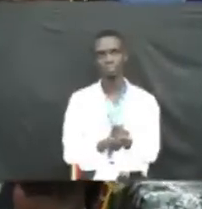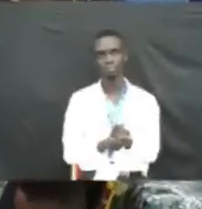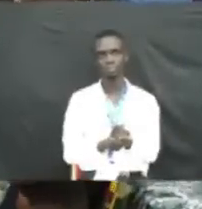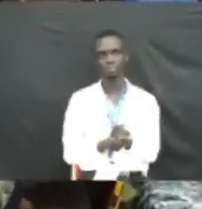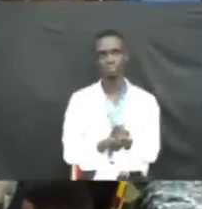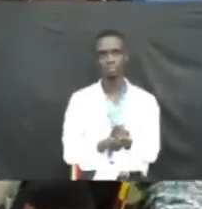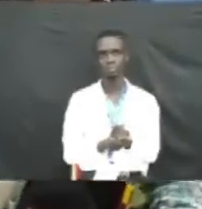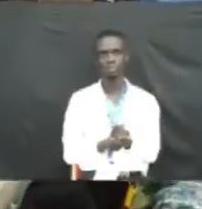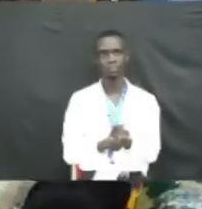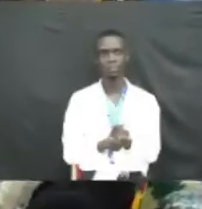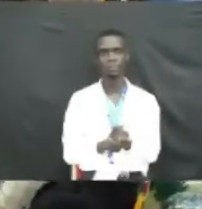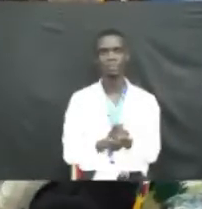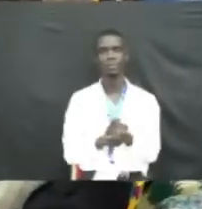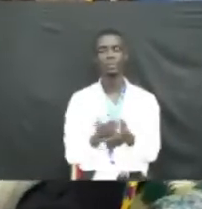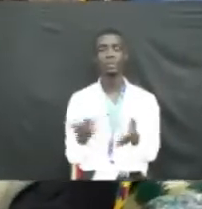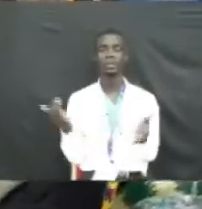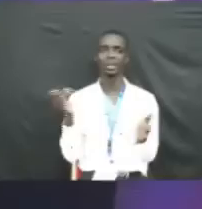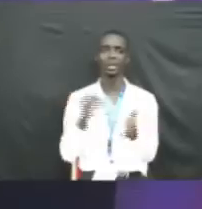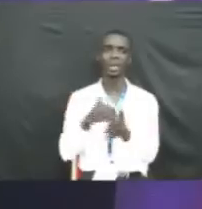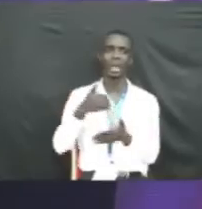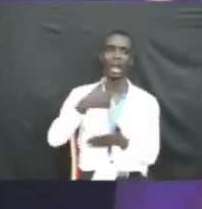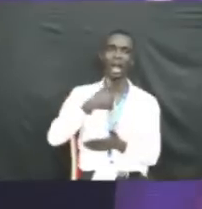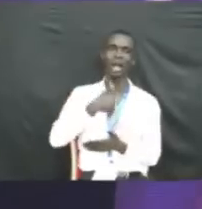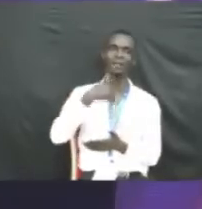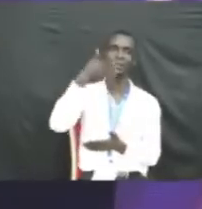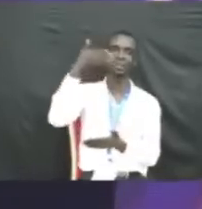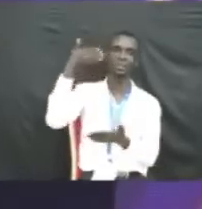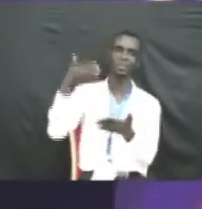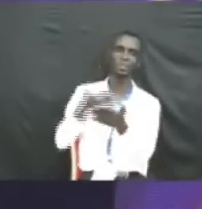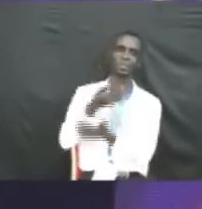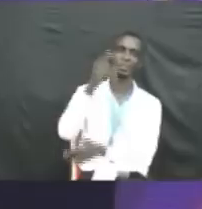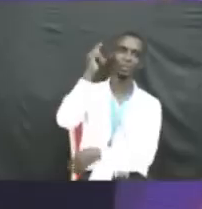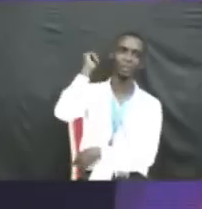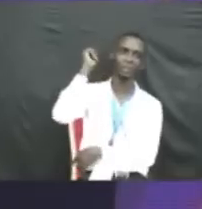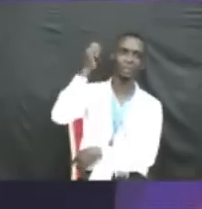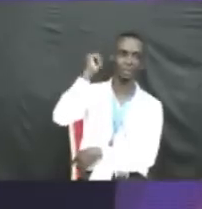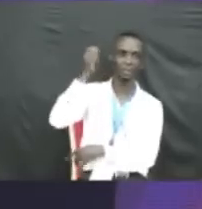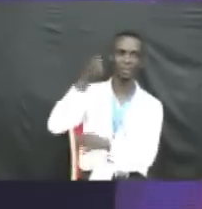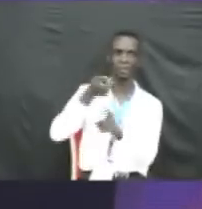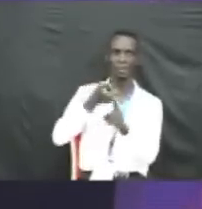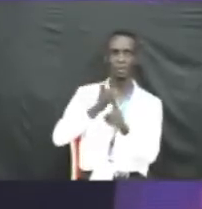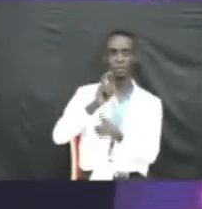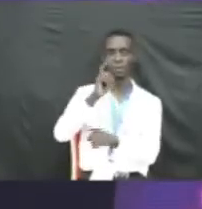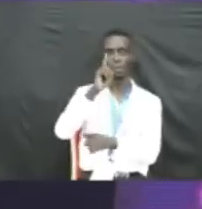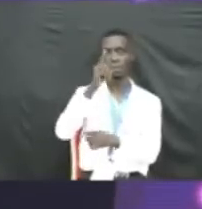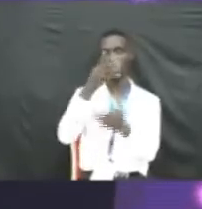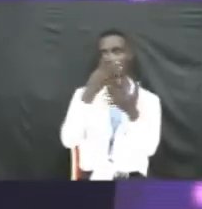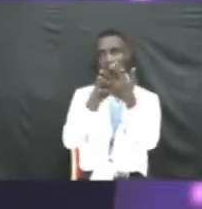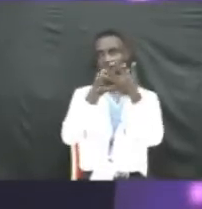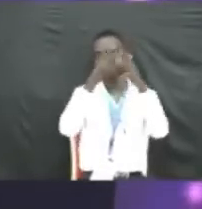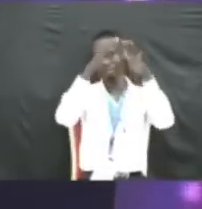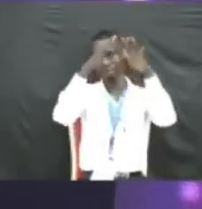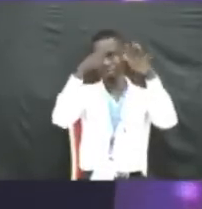Now let's listen to this testimony from an inmate